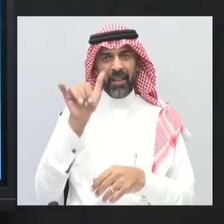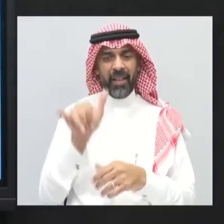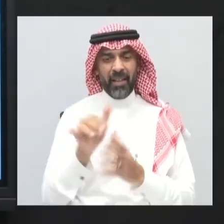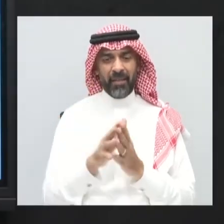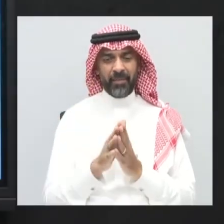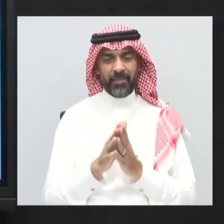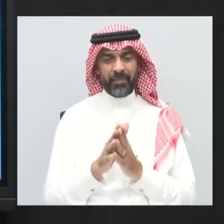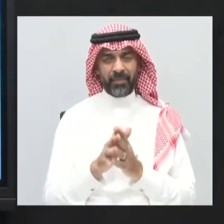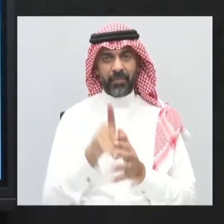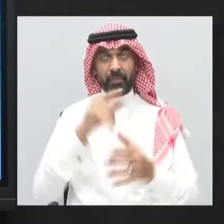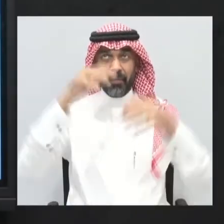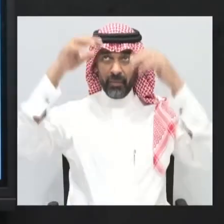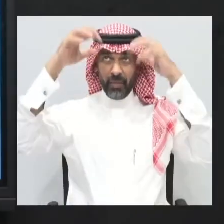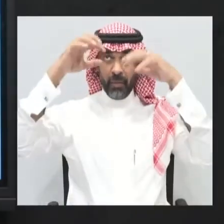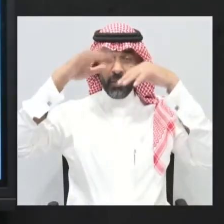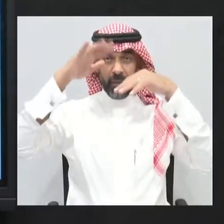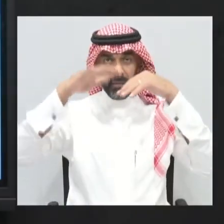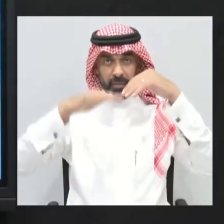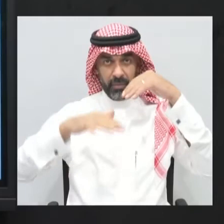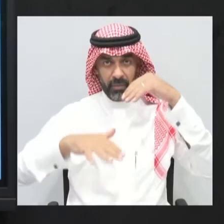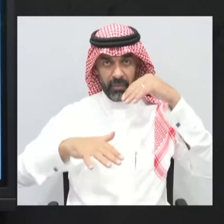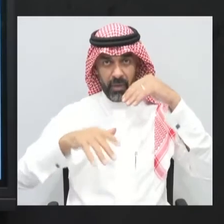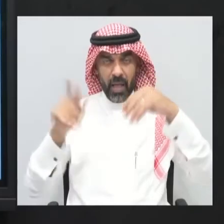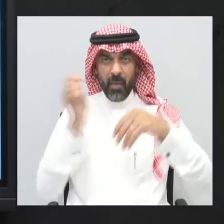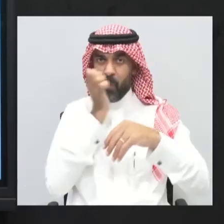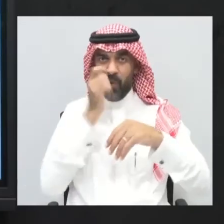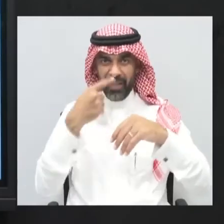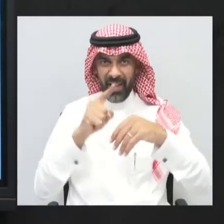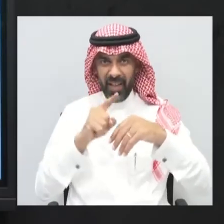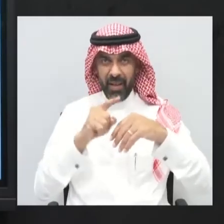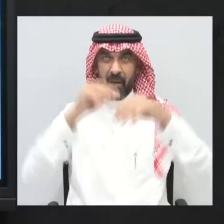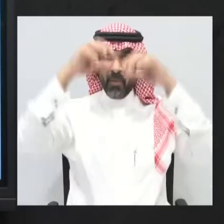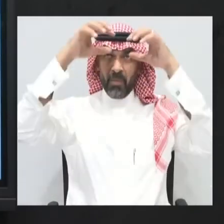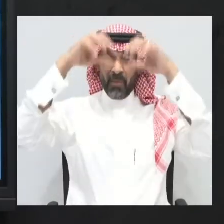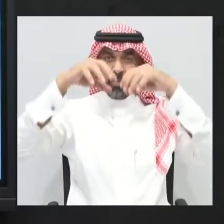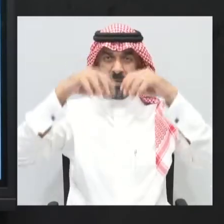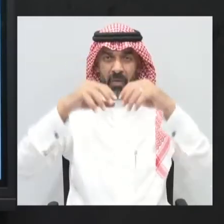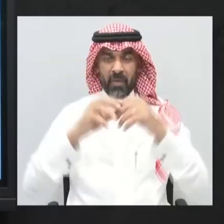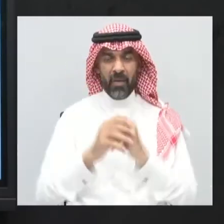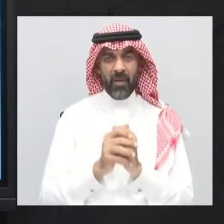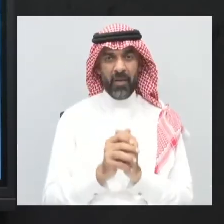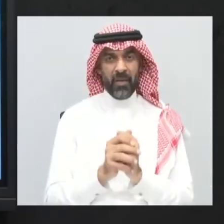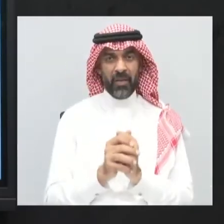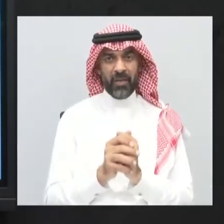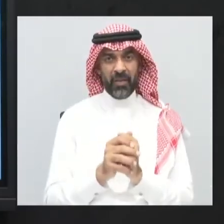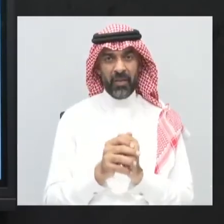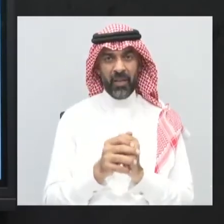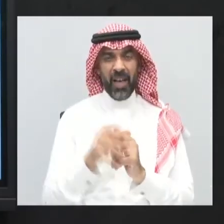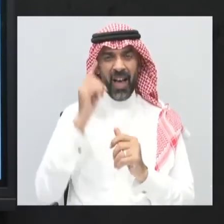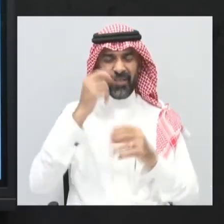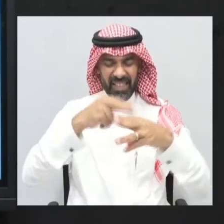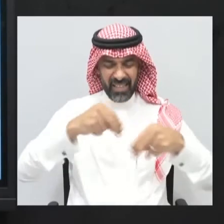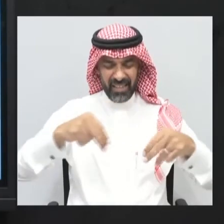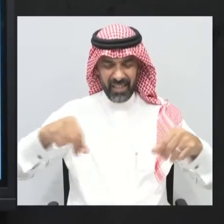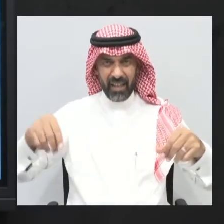So when rain falls from the sky, rain is water, right? Have you ever tried putting water in sand